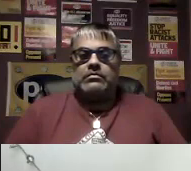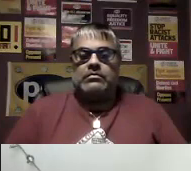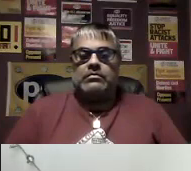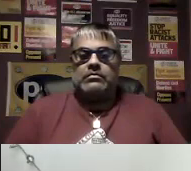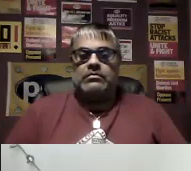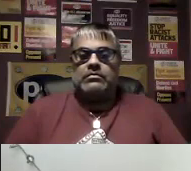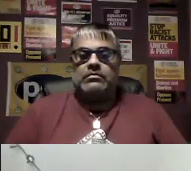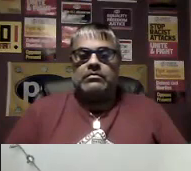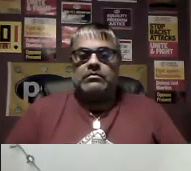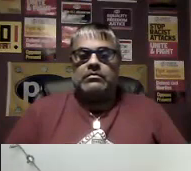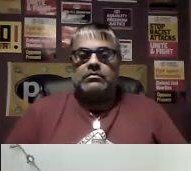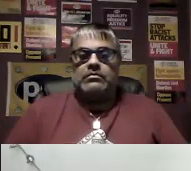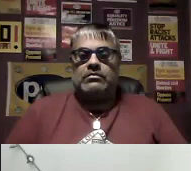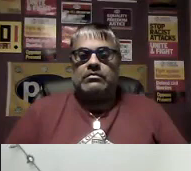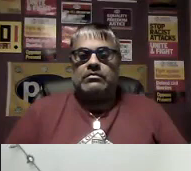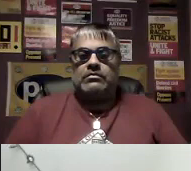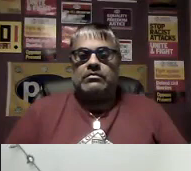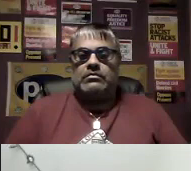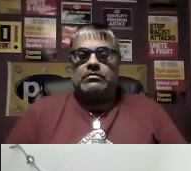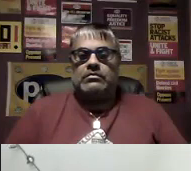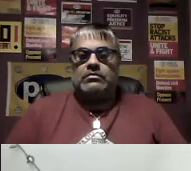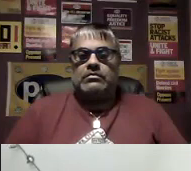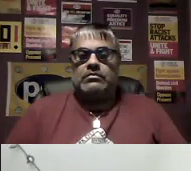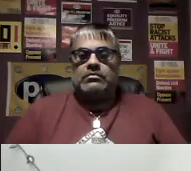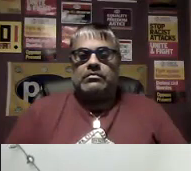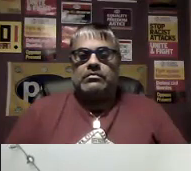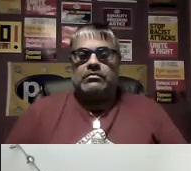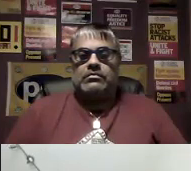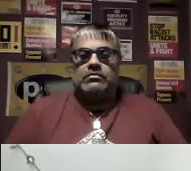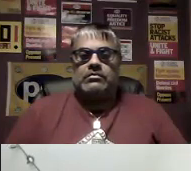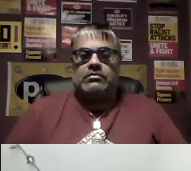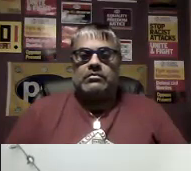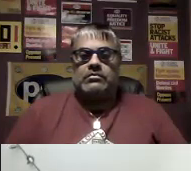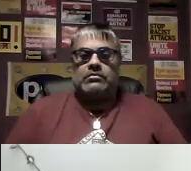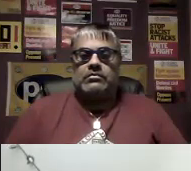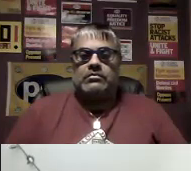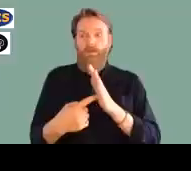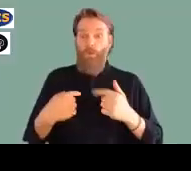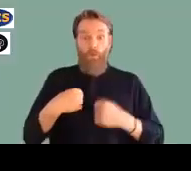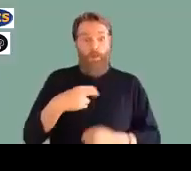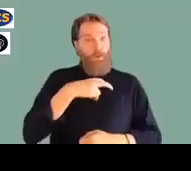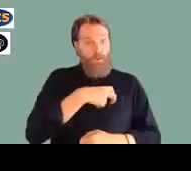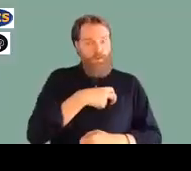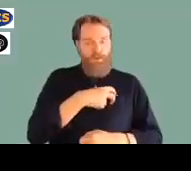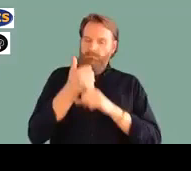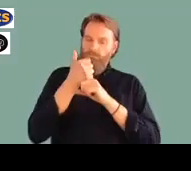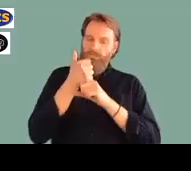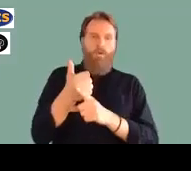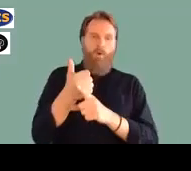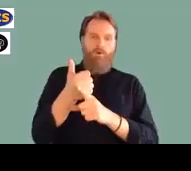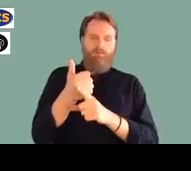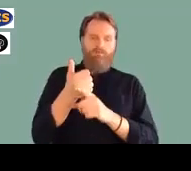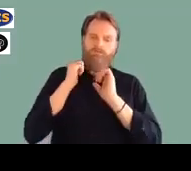Lives Matter movement. Our union is very much supporting the aims of Black Lives Matter and takes